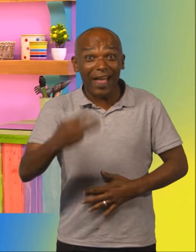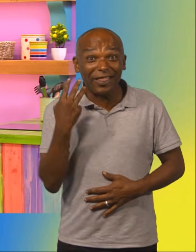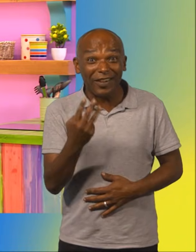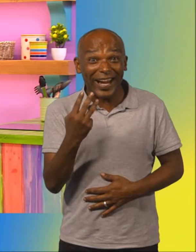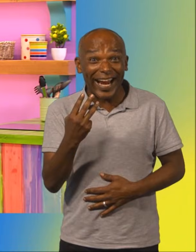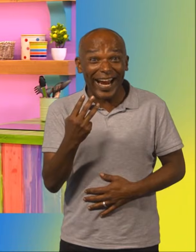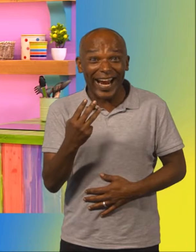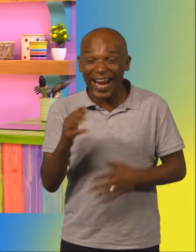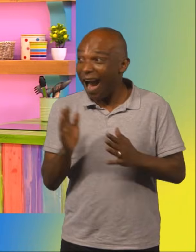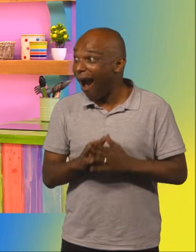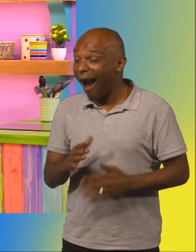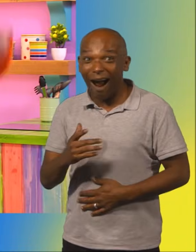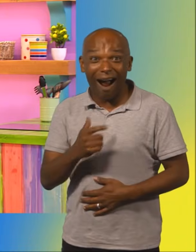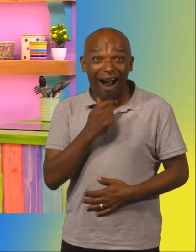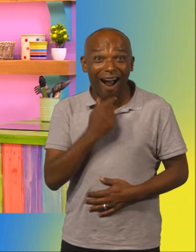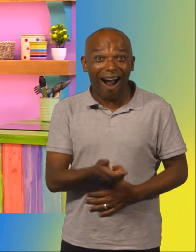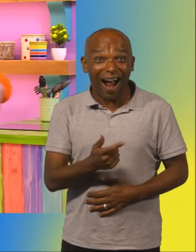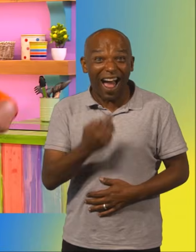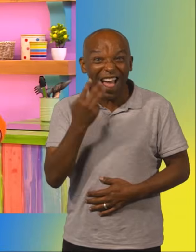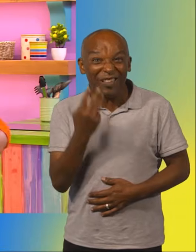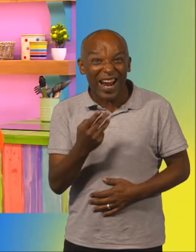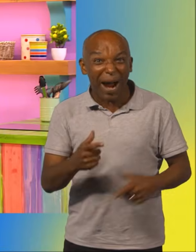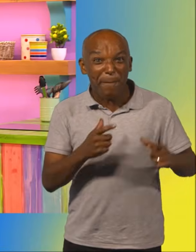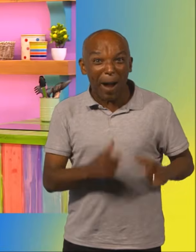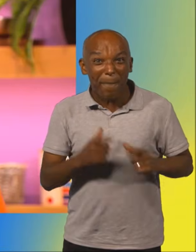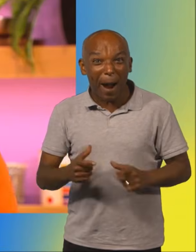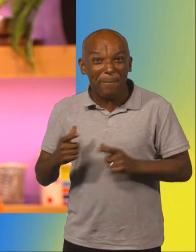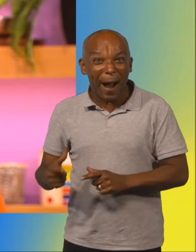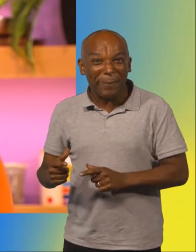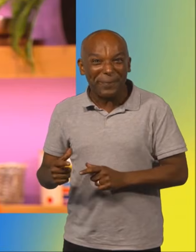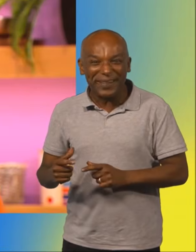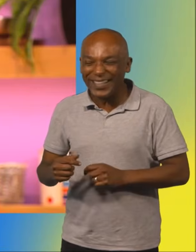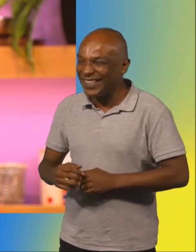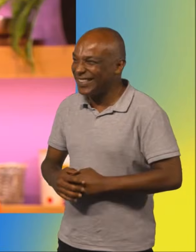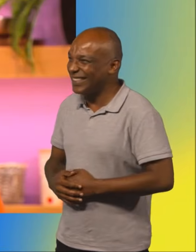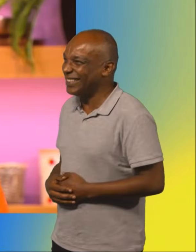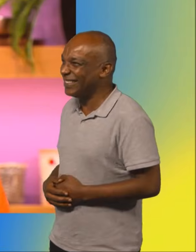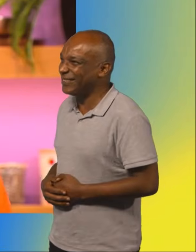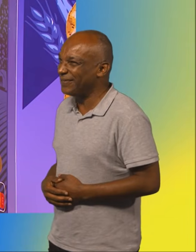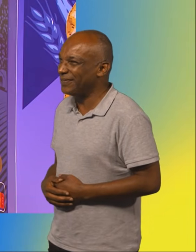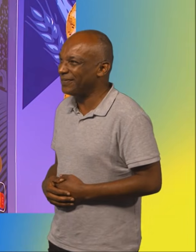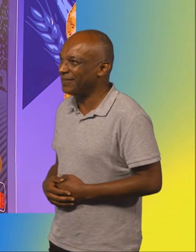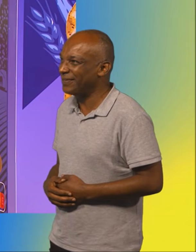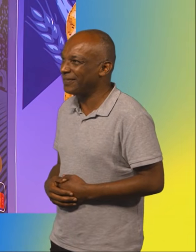Yippee! 3 pies! I did it, I did it, I did it!